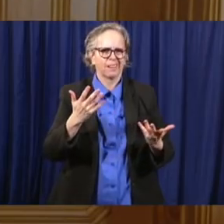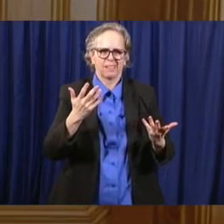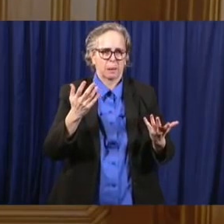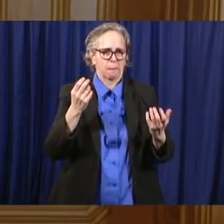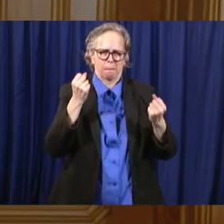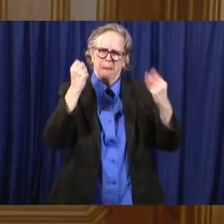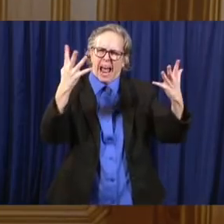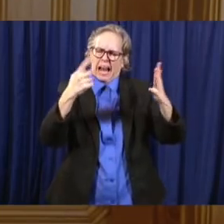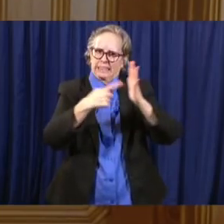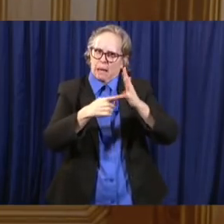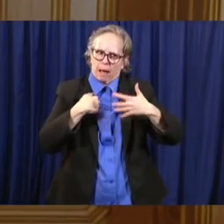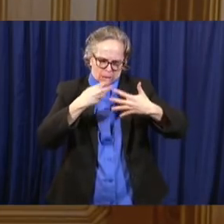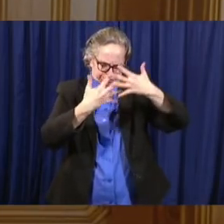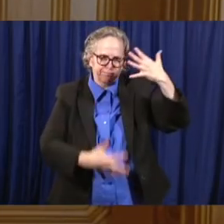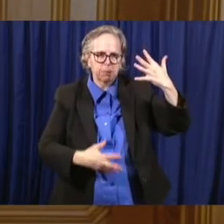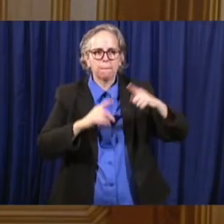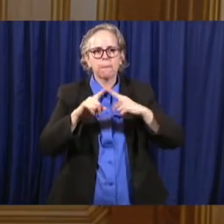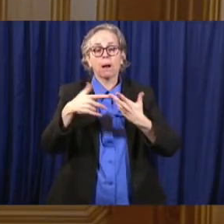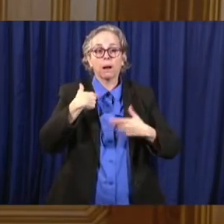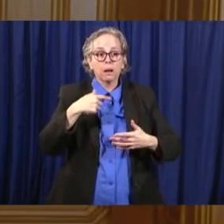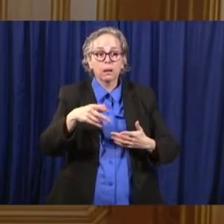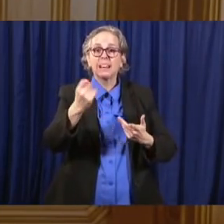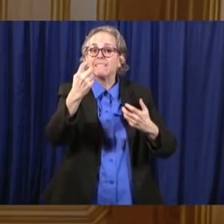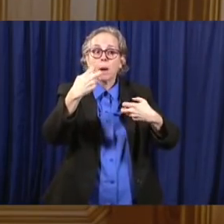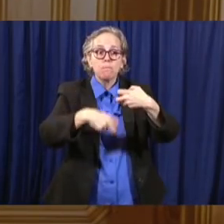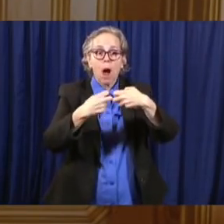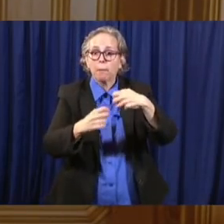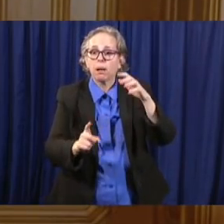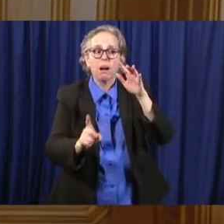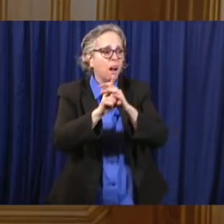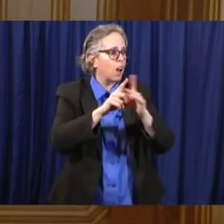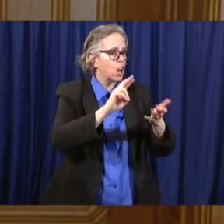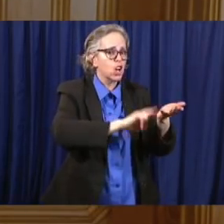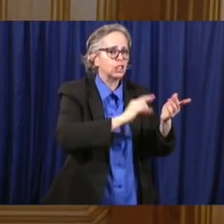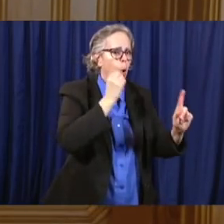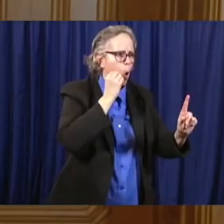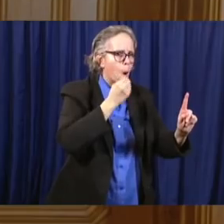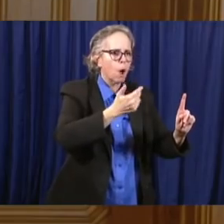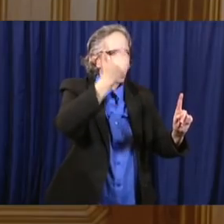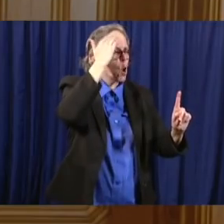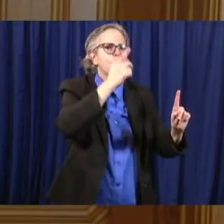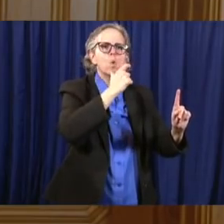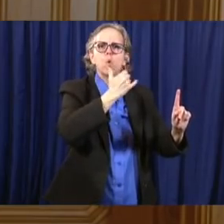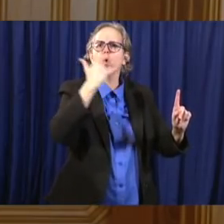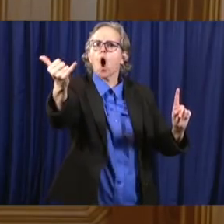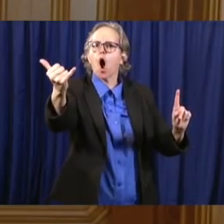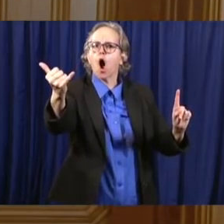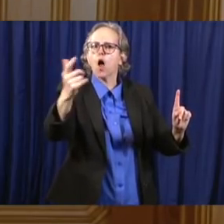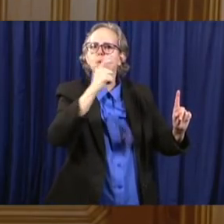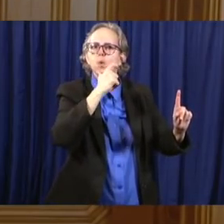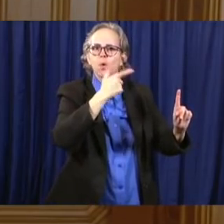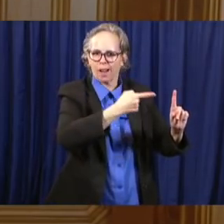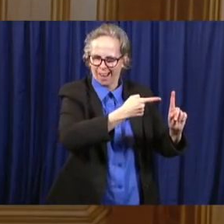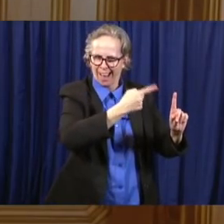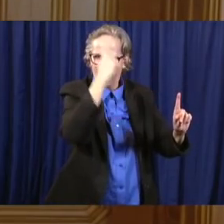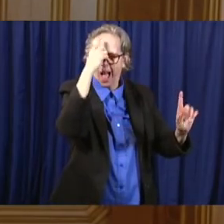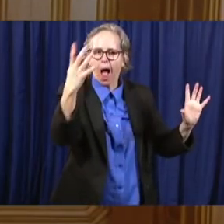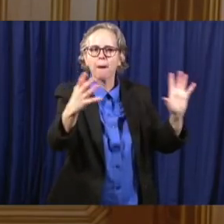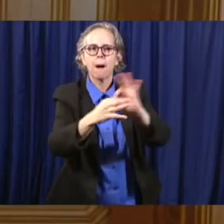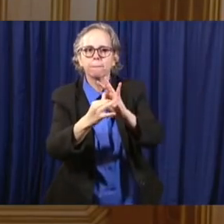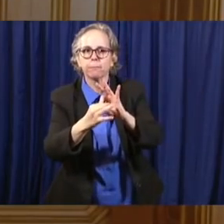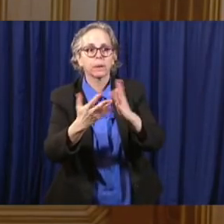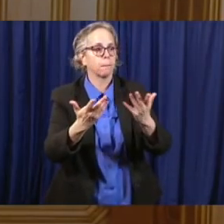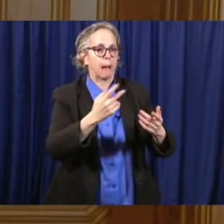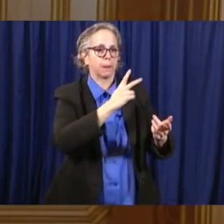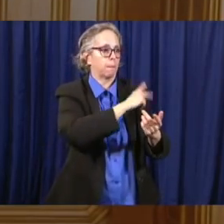get a problem, they immediately know who to call. They've got a patient, they've got a staff member